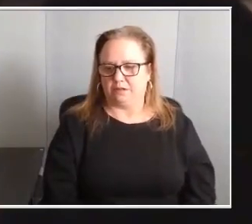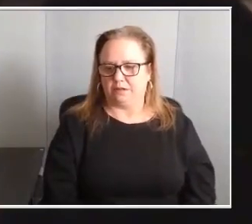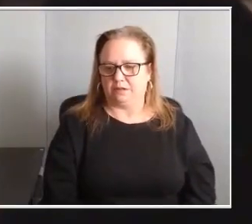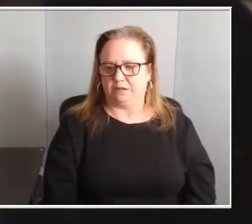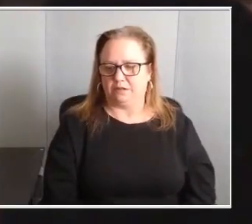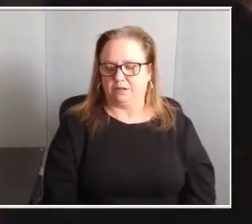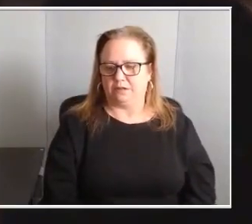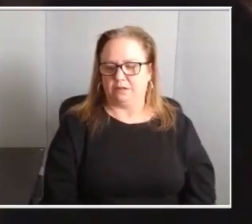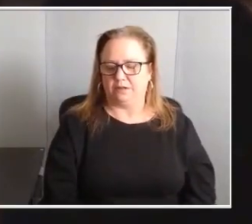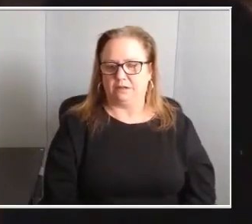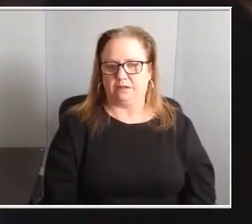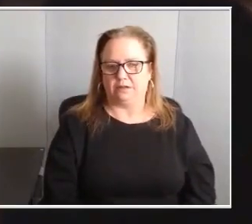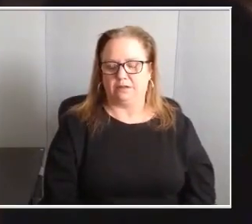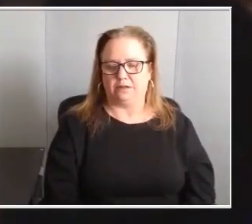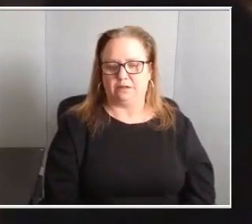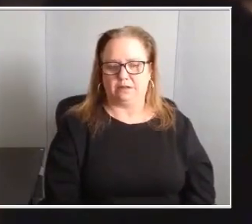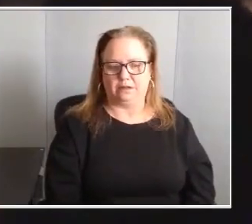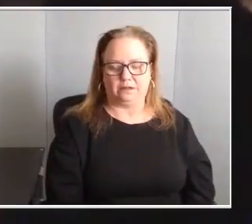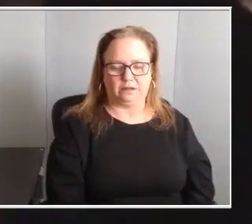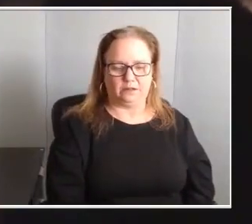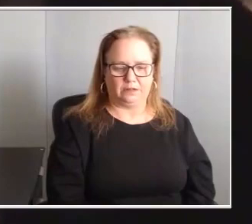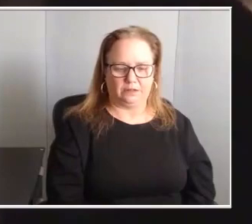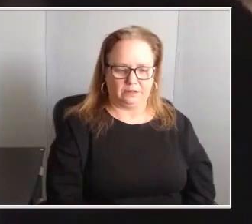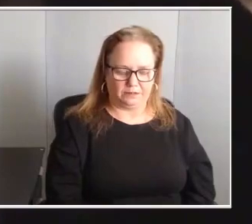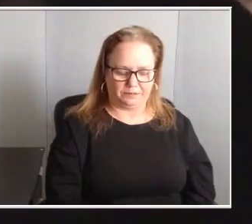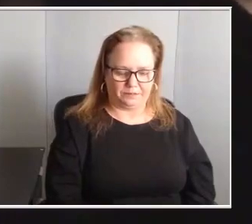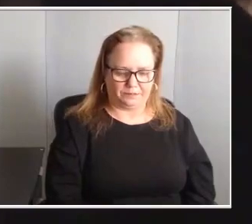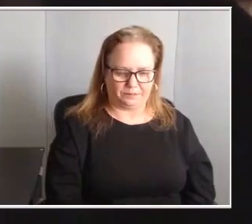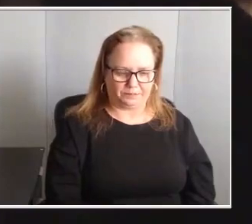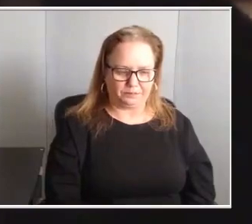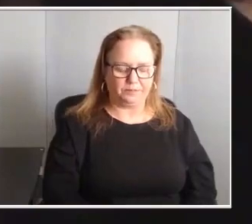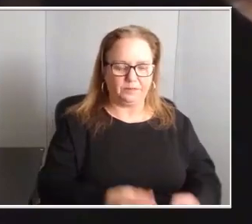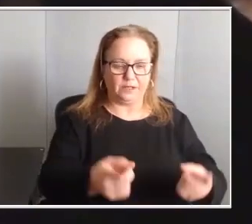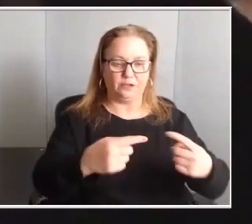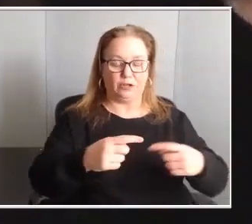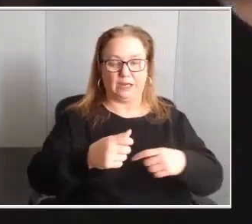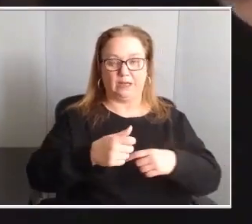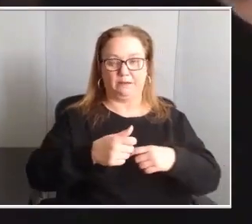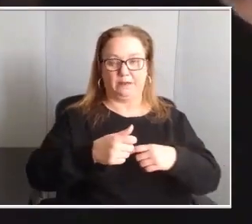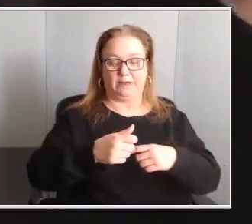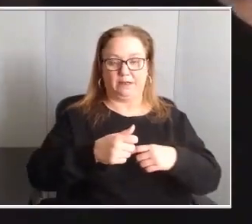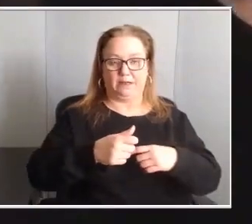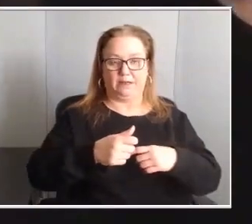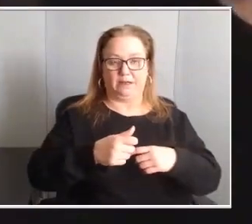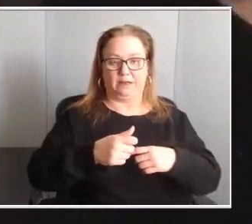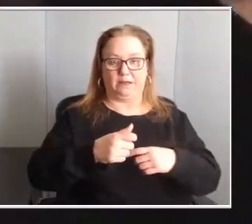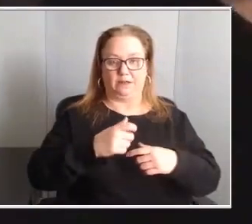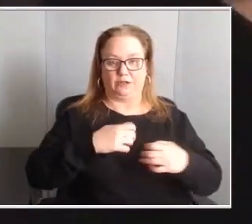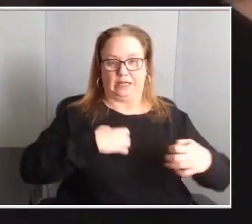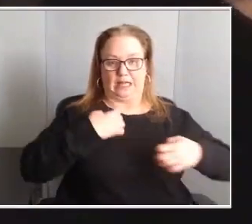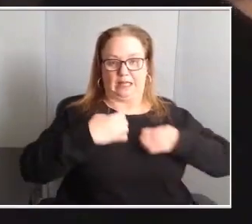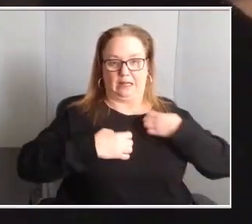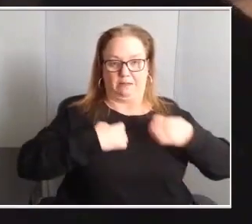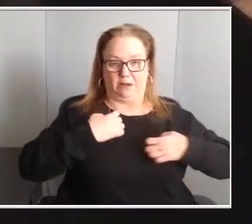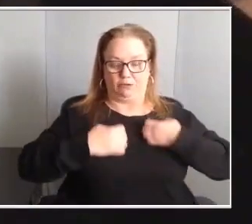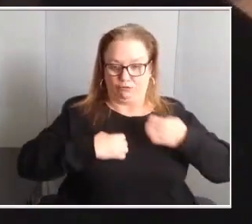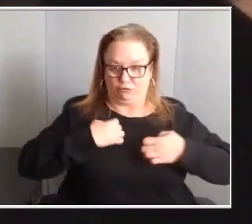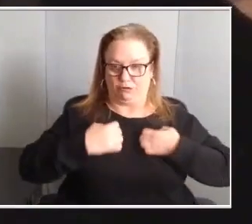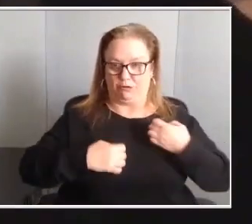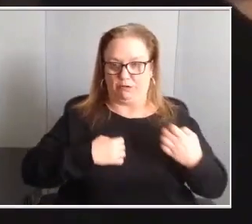Yeah, Well, when that's she came hard. upstairs, Sorry, go ahead. she came upstairs, then she got a little emotional and